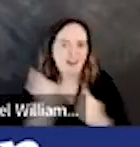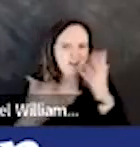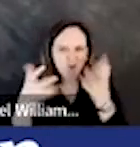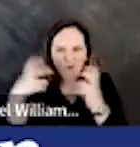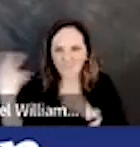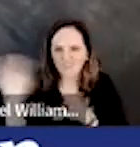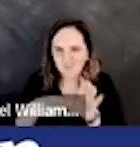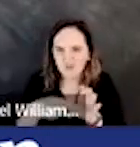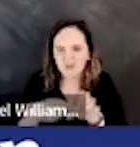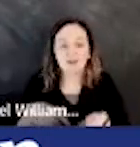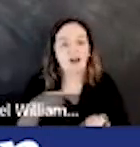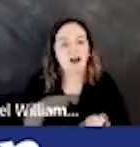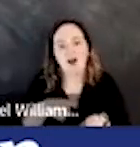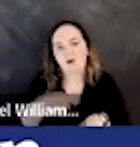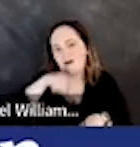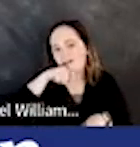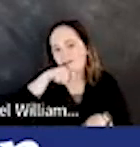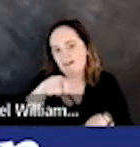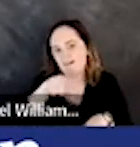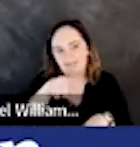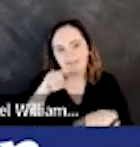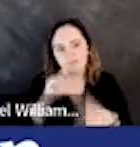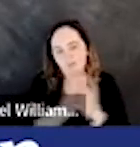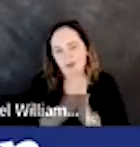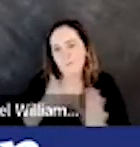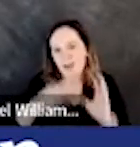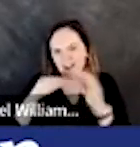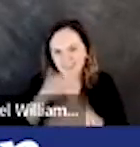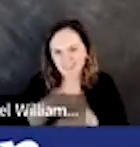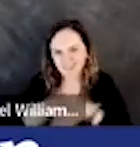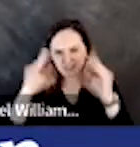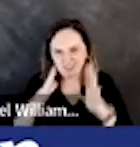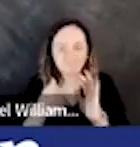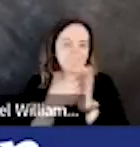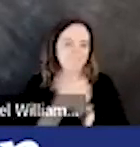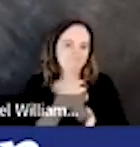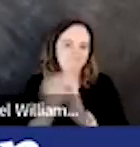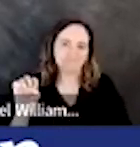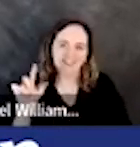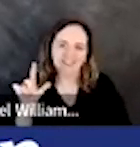love to have her as an English teacher when I grow up. Congratulations, Elena.